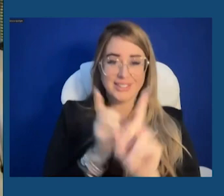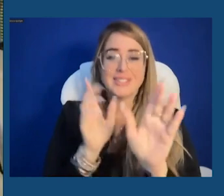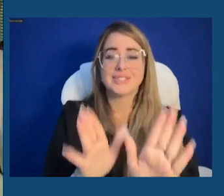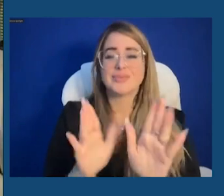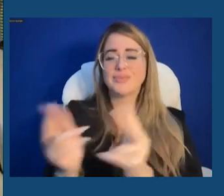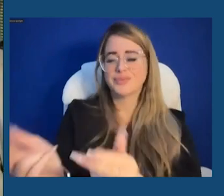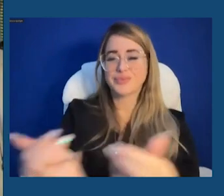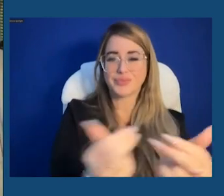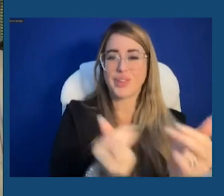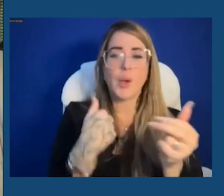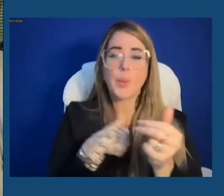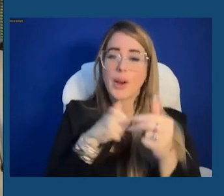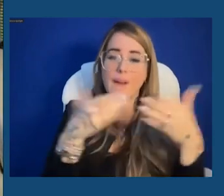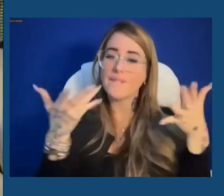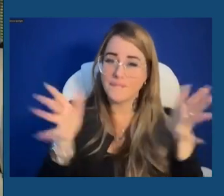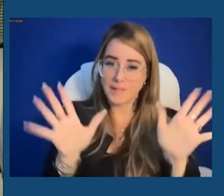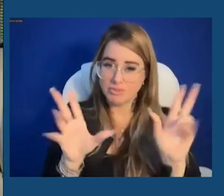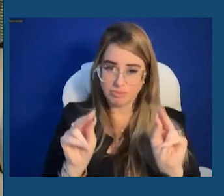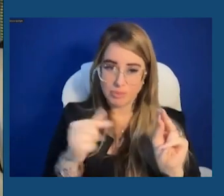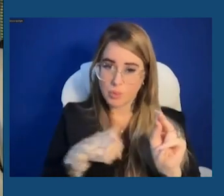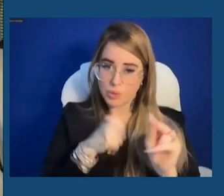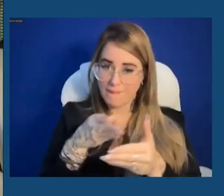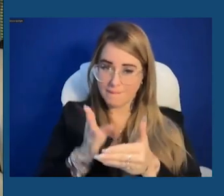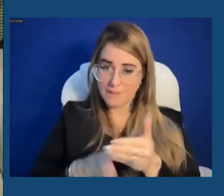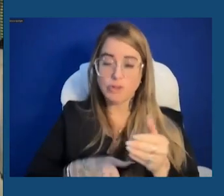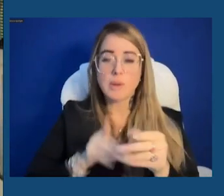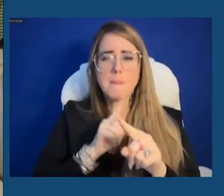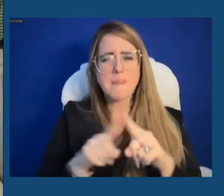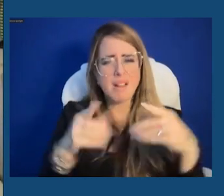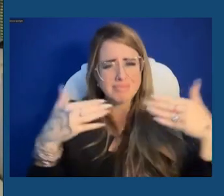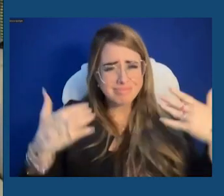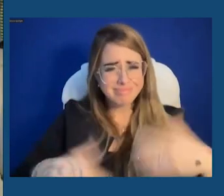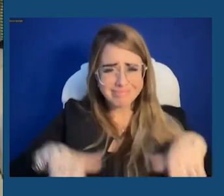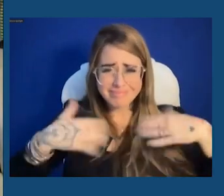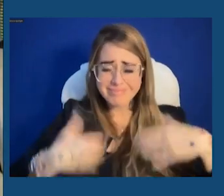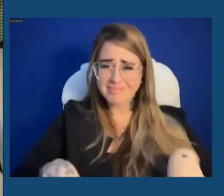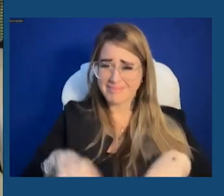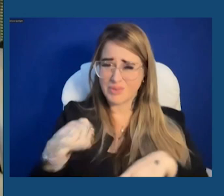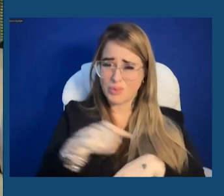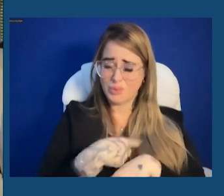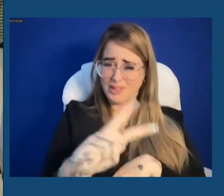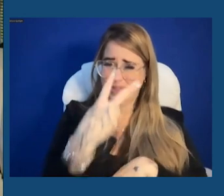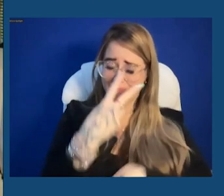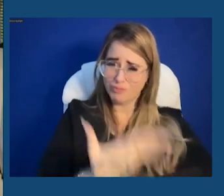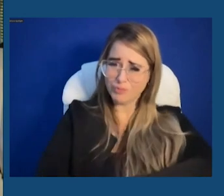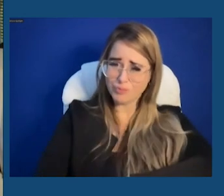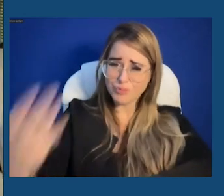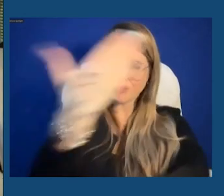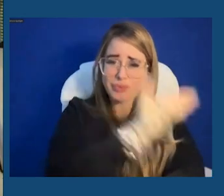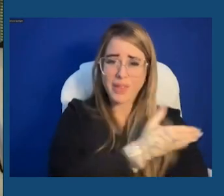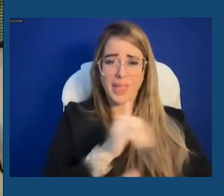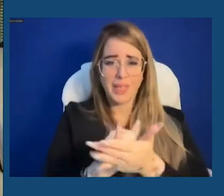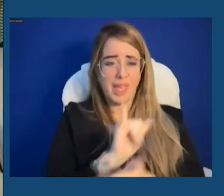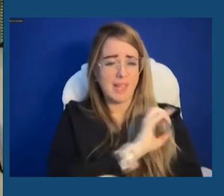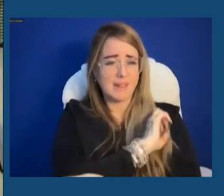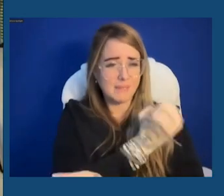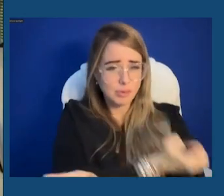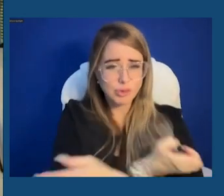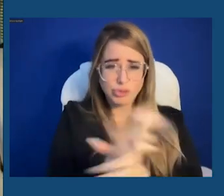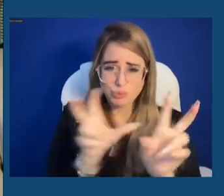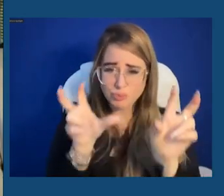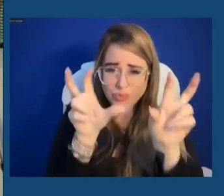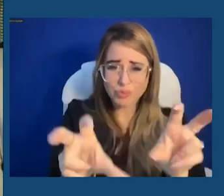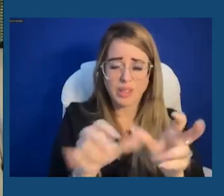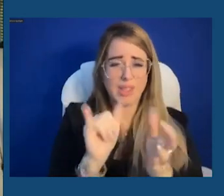We're not done. We're not done. But what a difference. What a difference this investment, this energy, this focus has made. It's